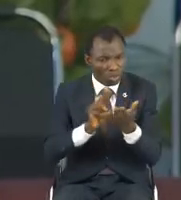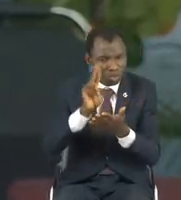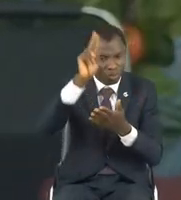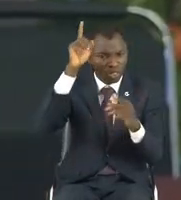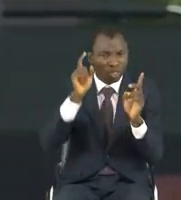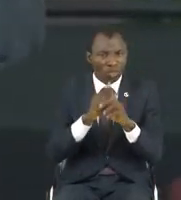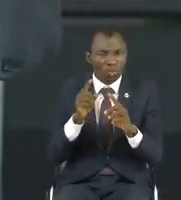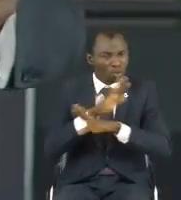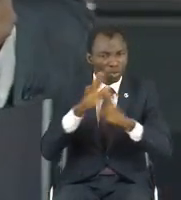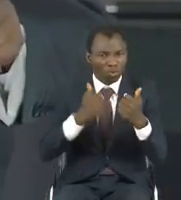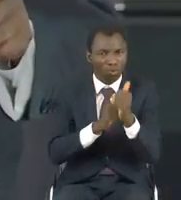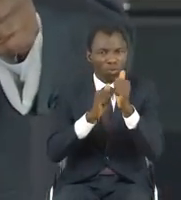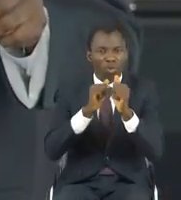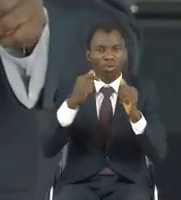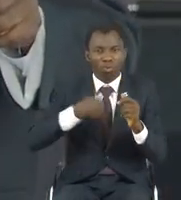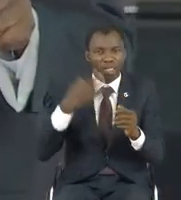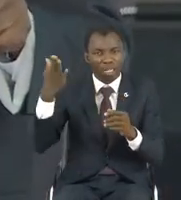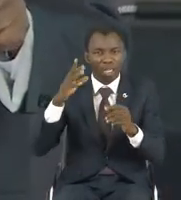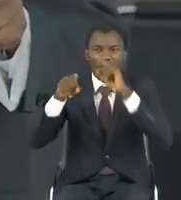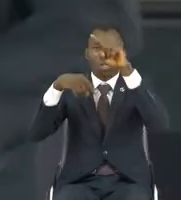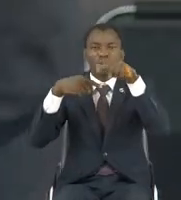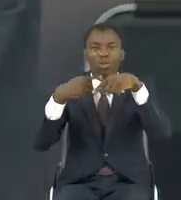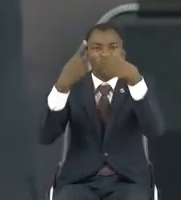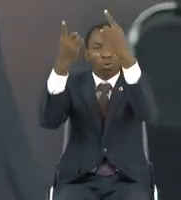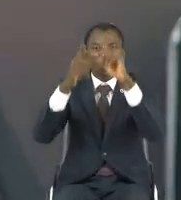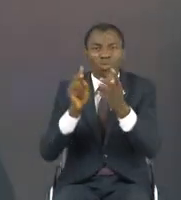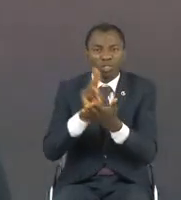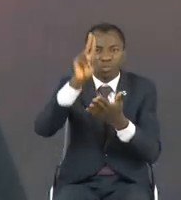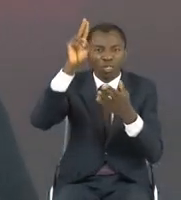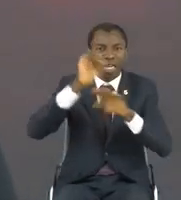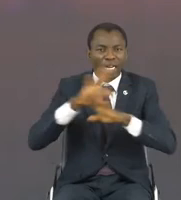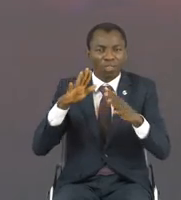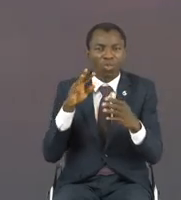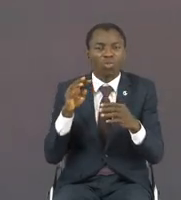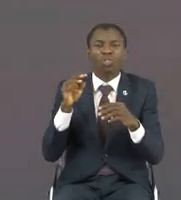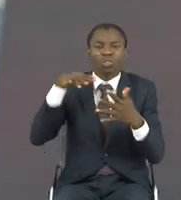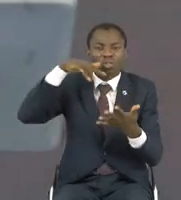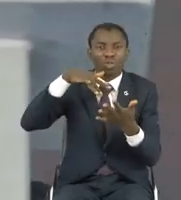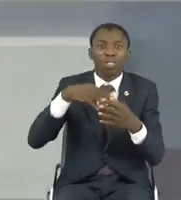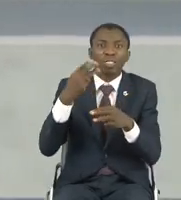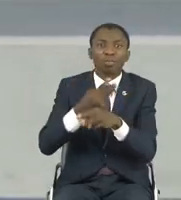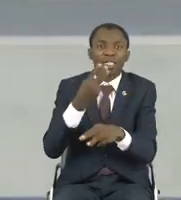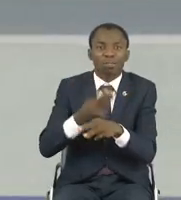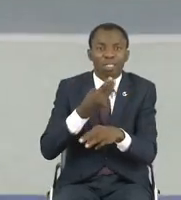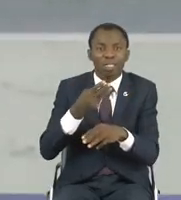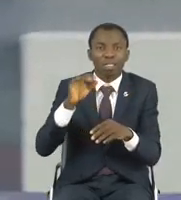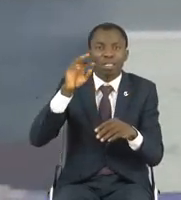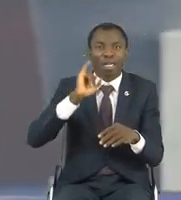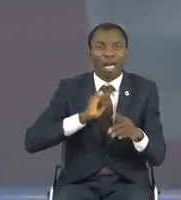there. Go to university. I didn't study mathematics. Don't follow me there.